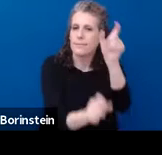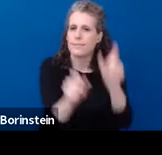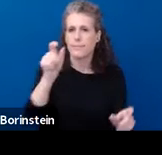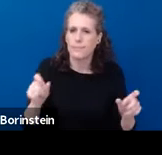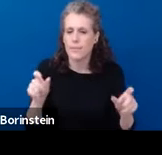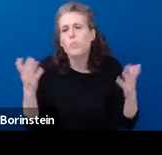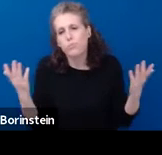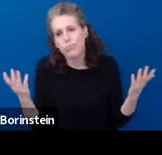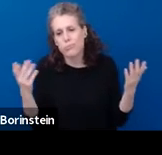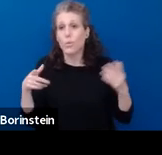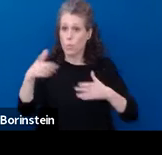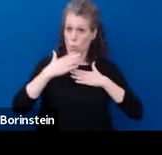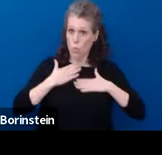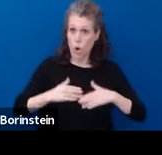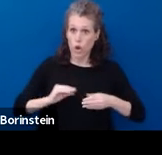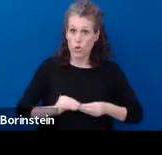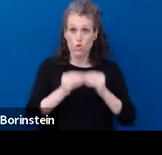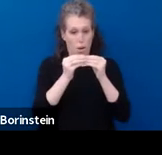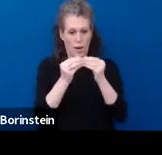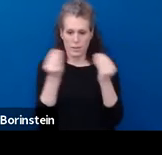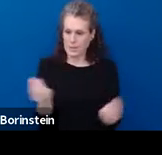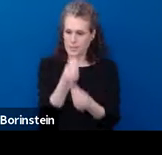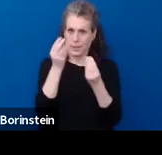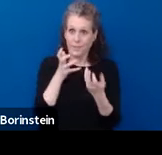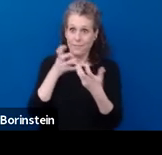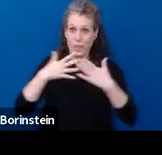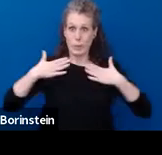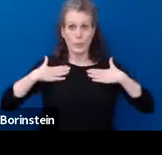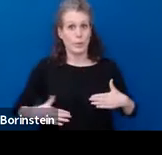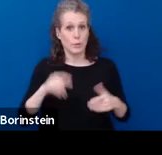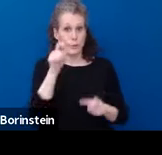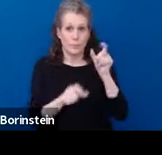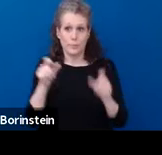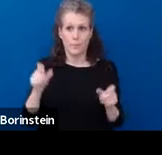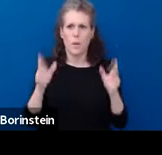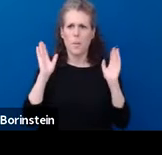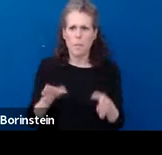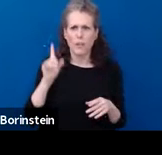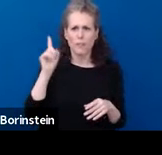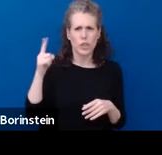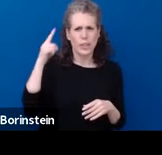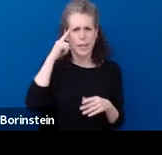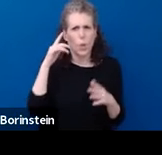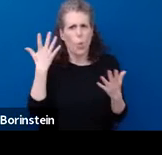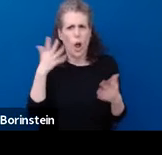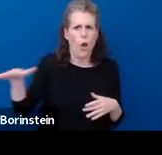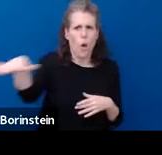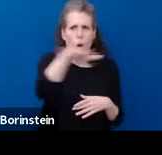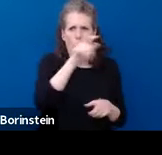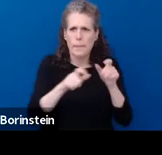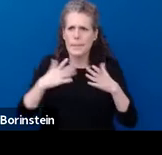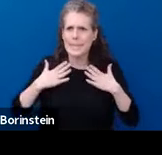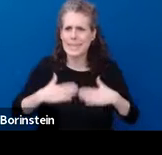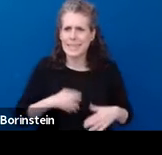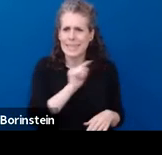want to produce things for humans, then well, you should do that based on the requirements for everyone. Otherwise, it